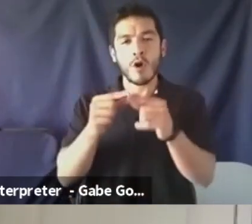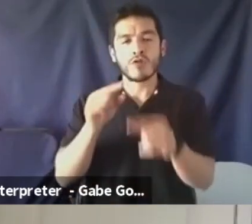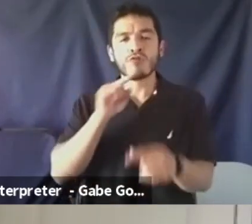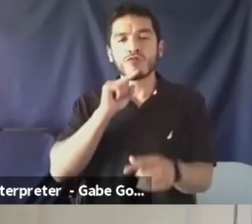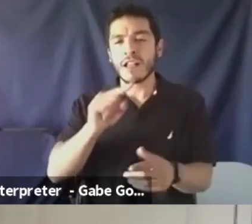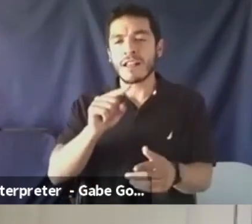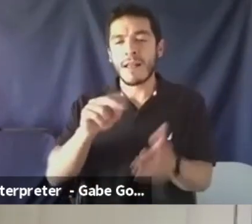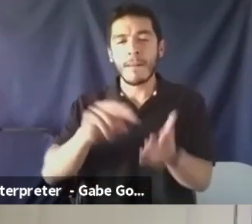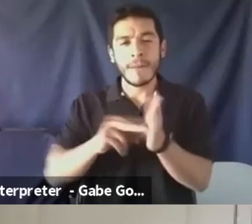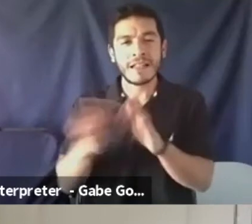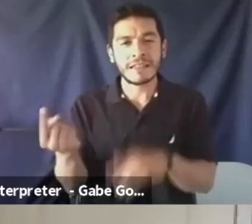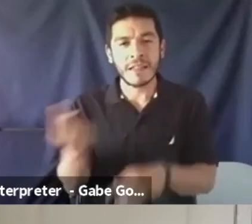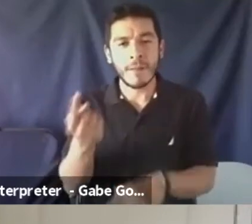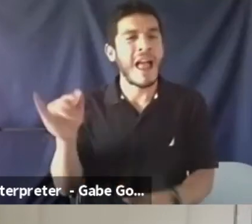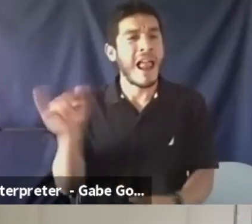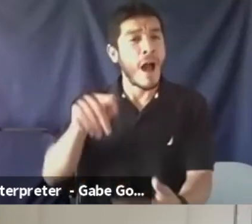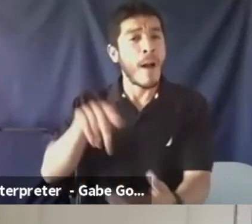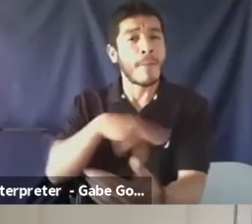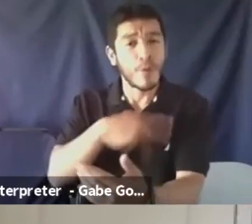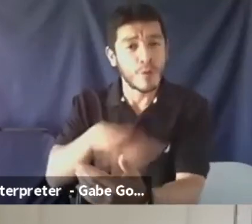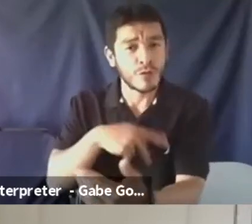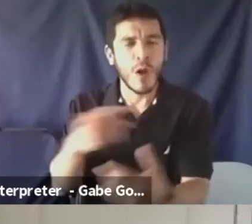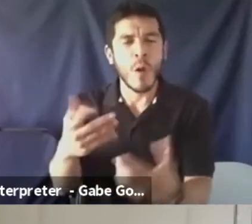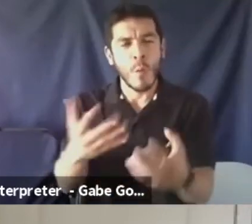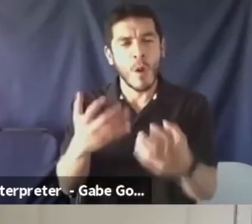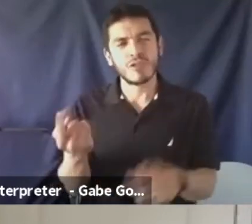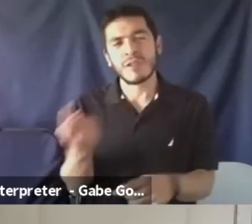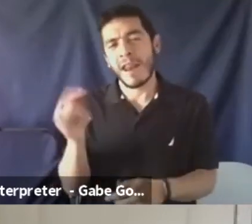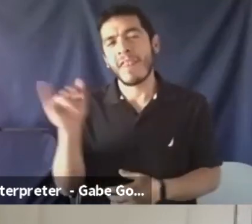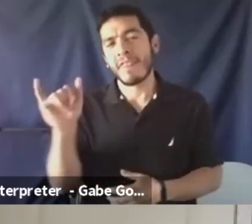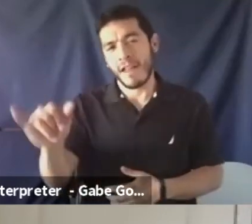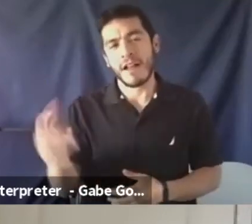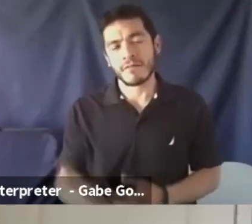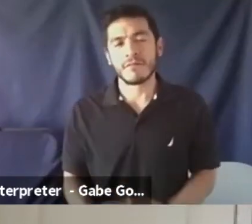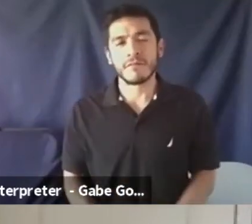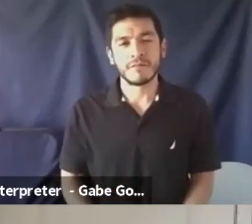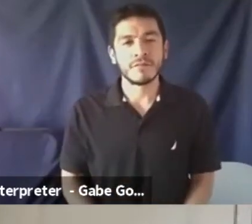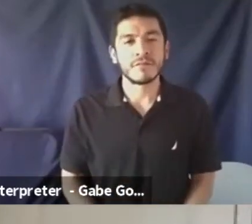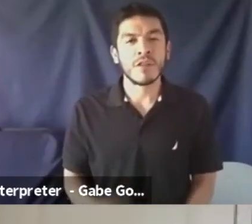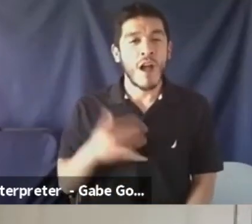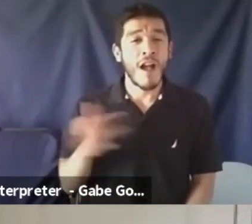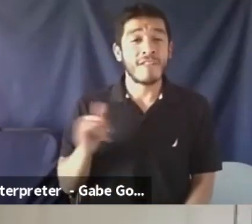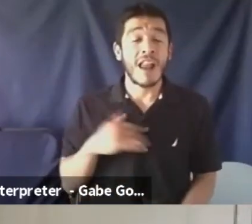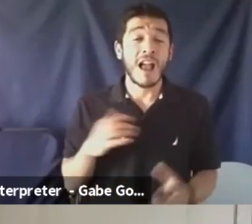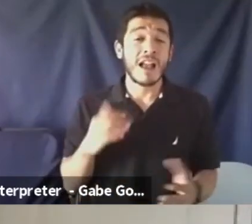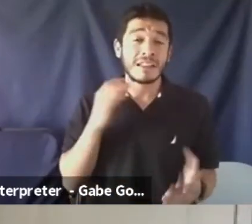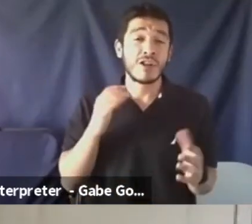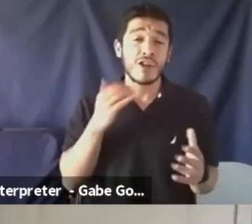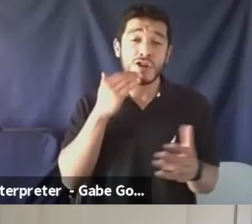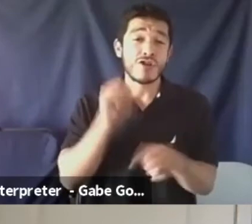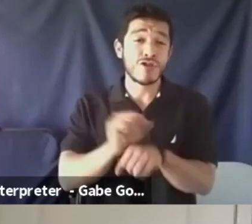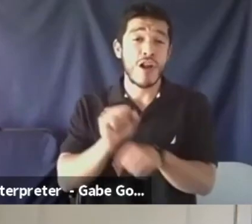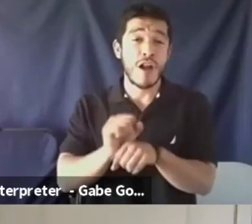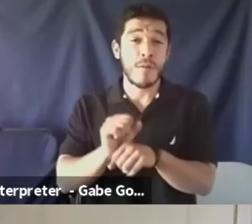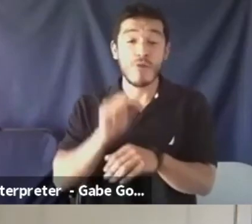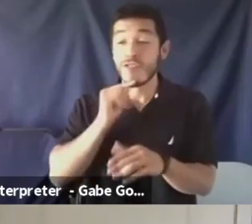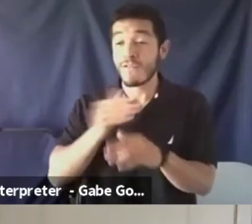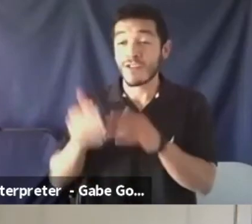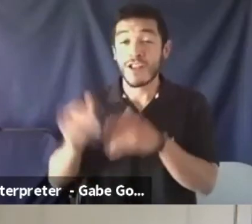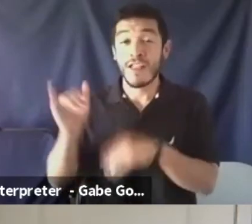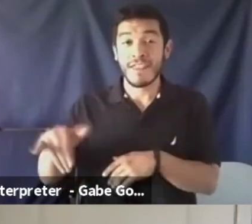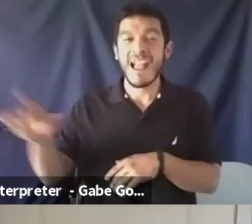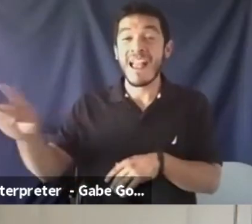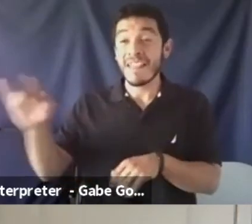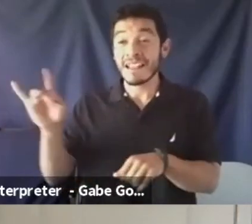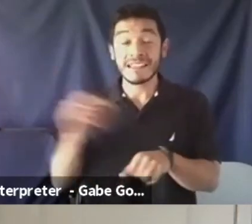poetry, you know, we wanted it to be something like that. So I feel like we did a really good job executing. They did send us back